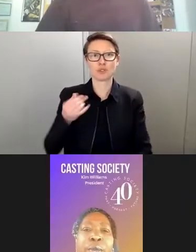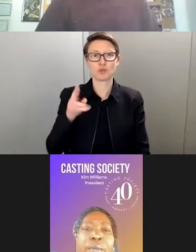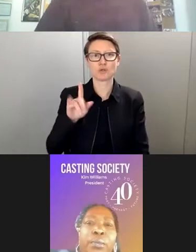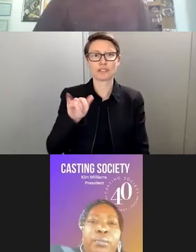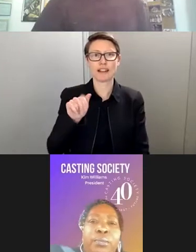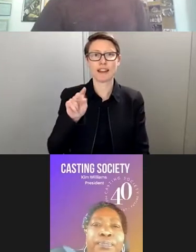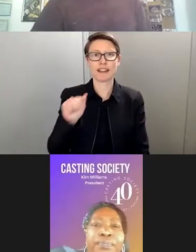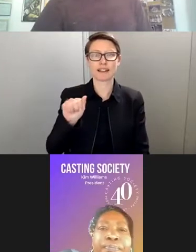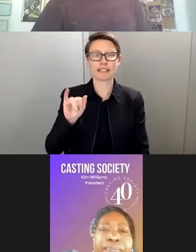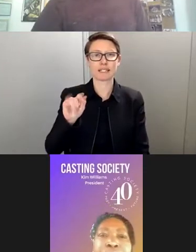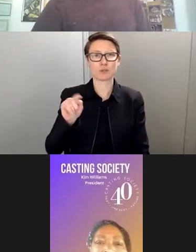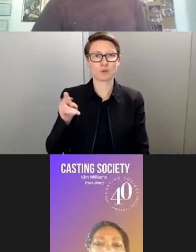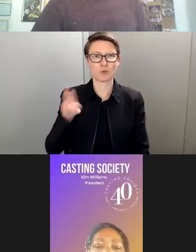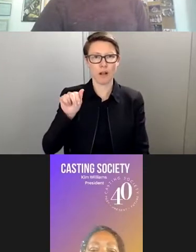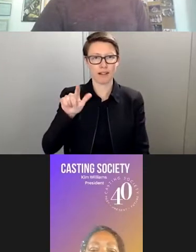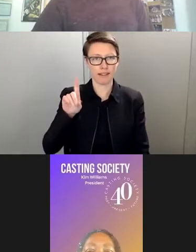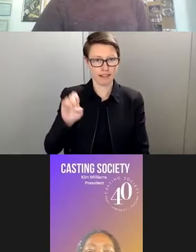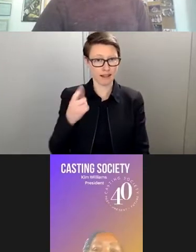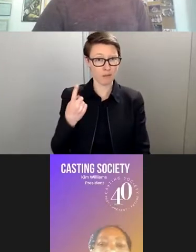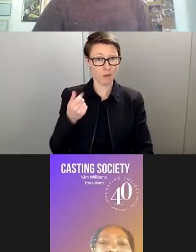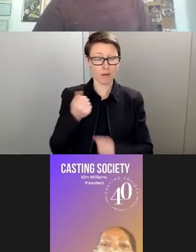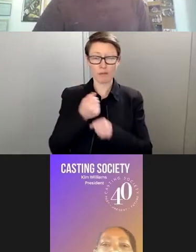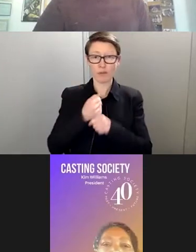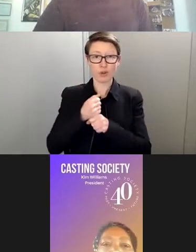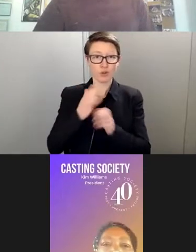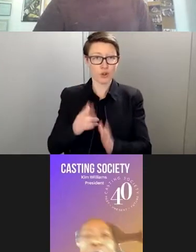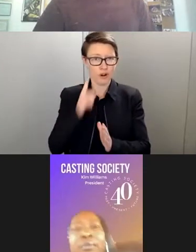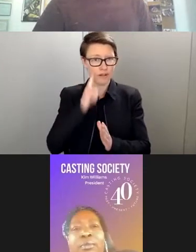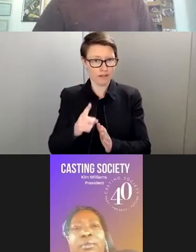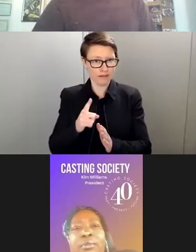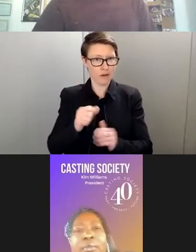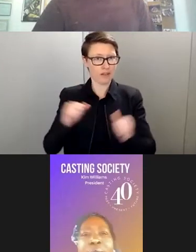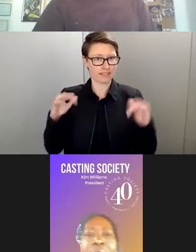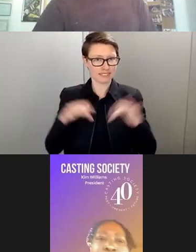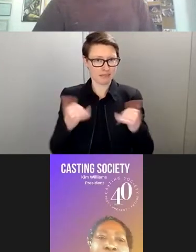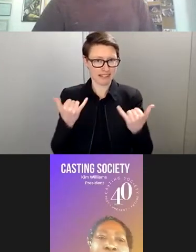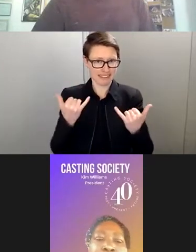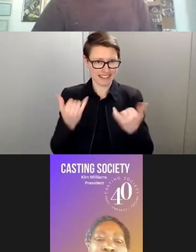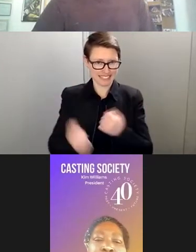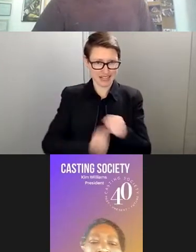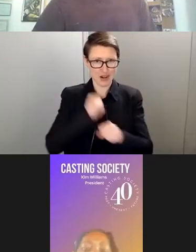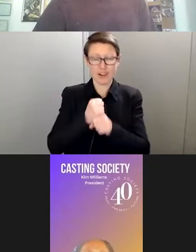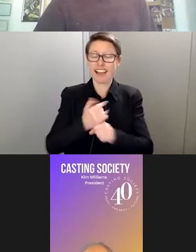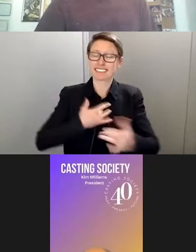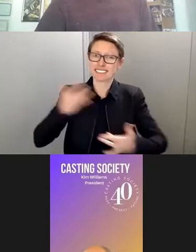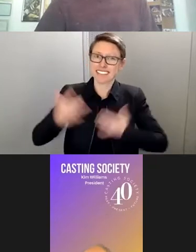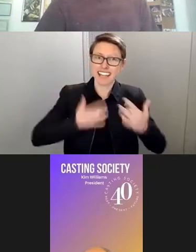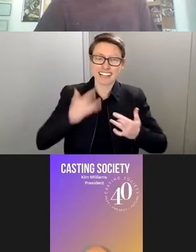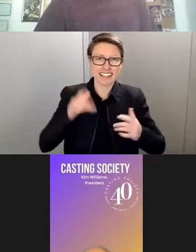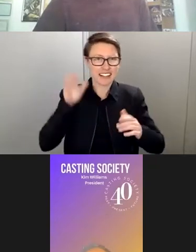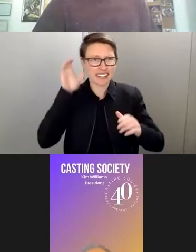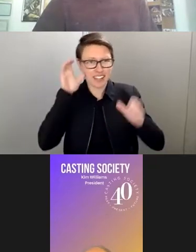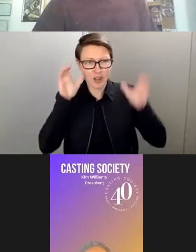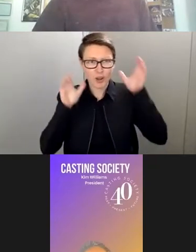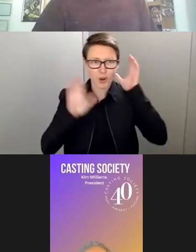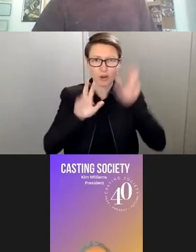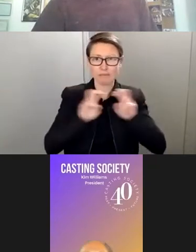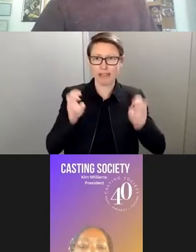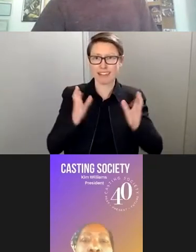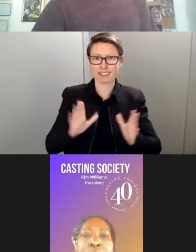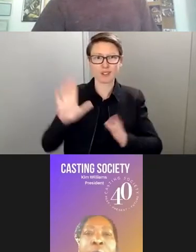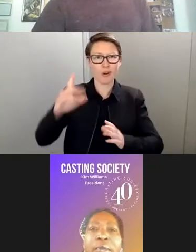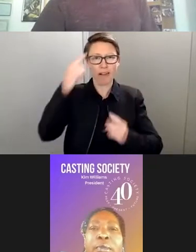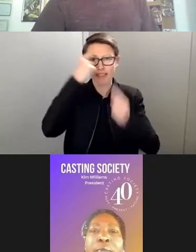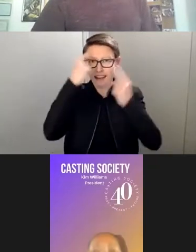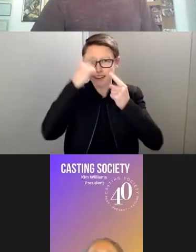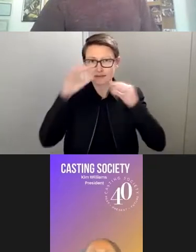this summit this year. Thank you so much for attending. We're so excited for you to not only hear our panelists, but to also have you share your thoughts with us in our